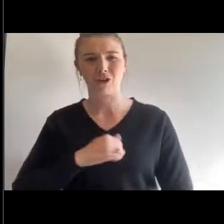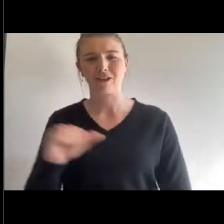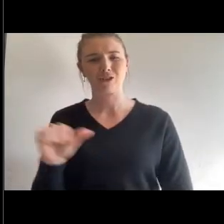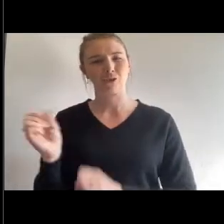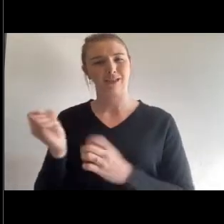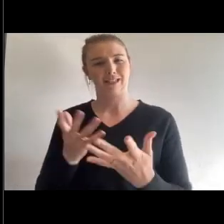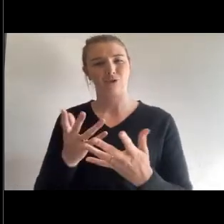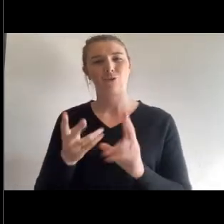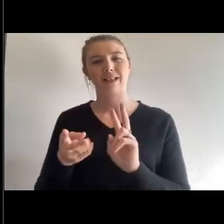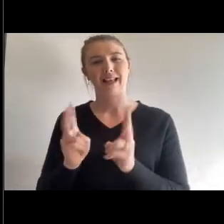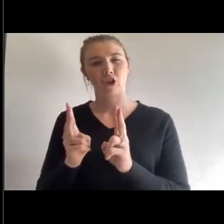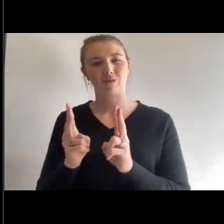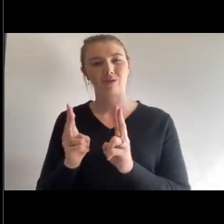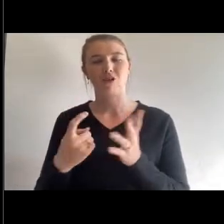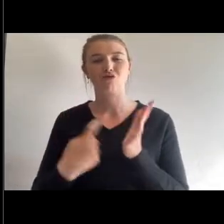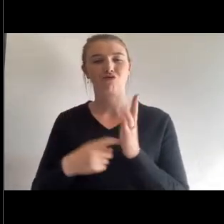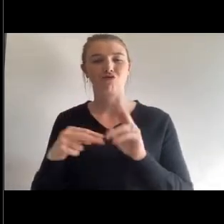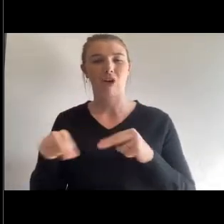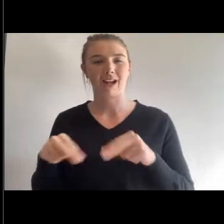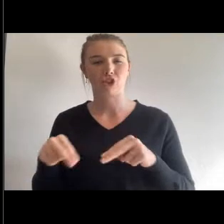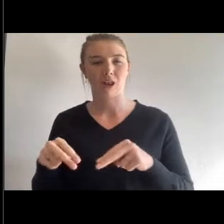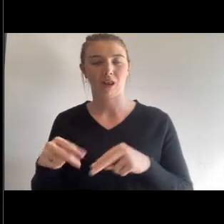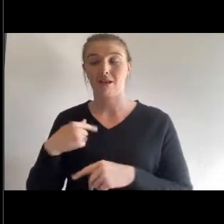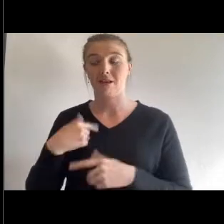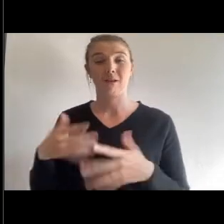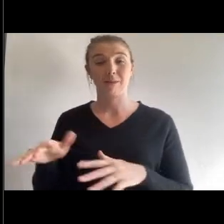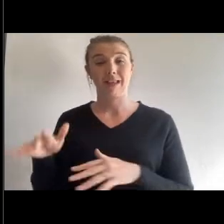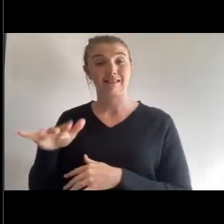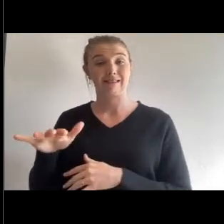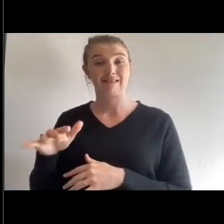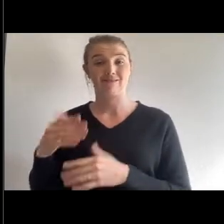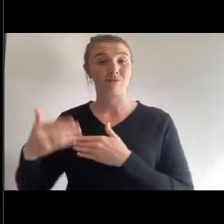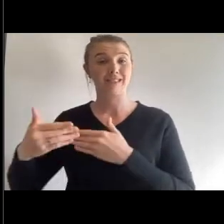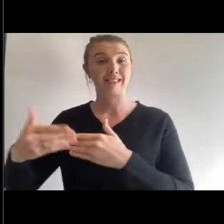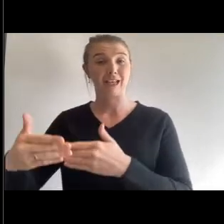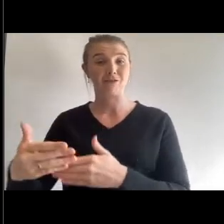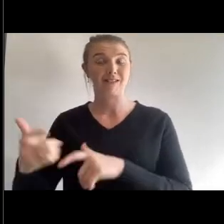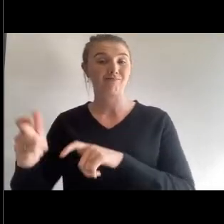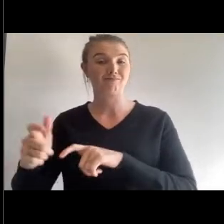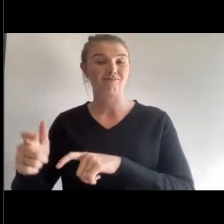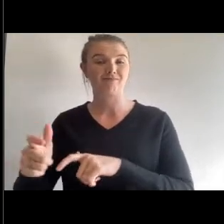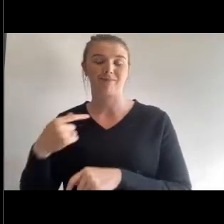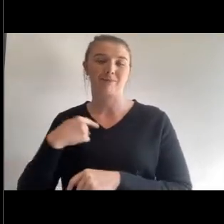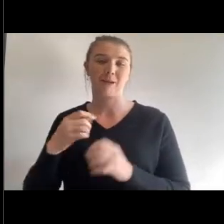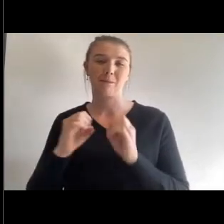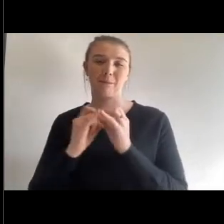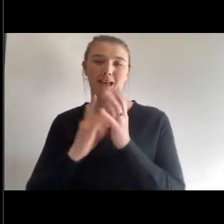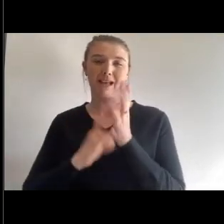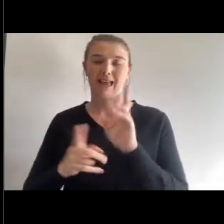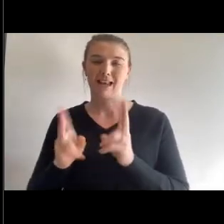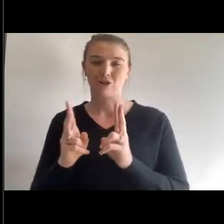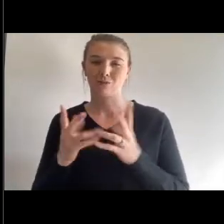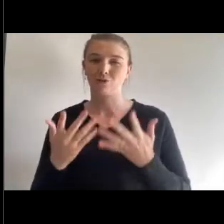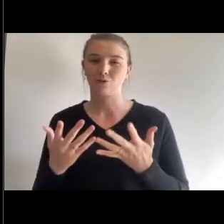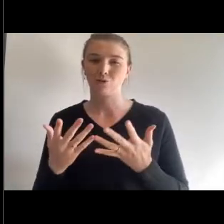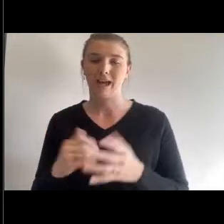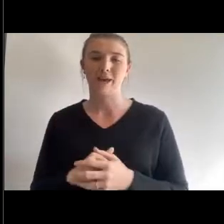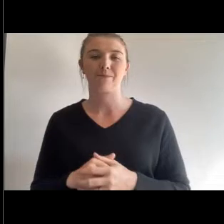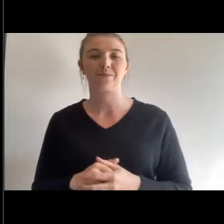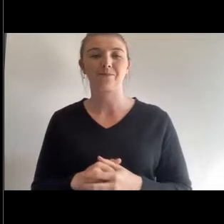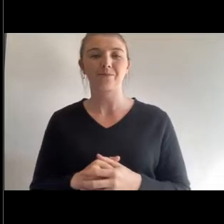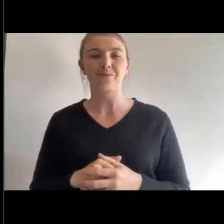with us throughout this entire series, and clearly I'm taking her for granted. Rachel Dance here is doing BSL interpretation for us. There will be